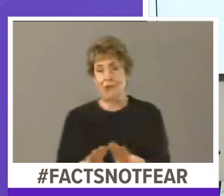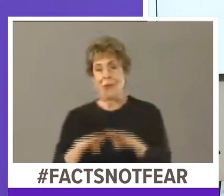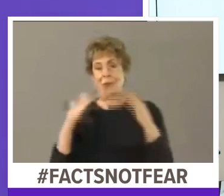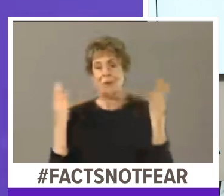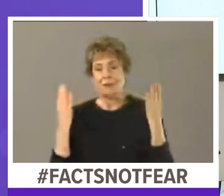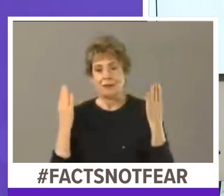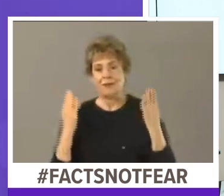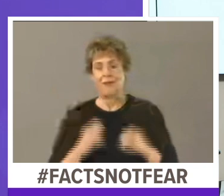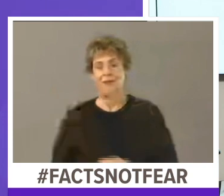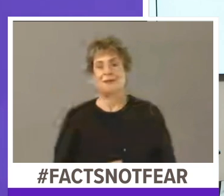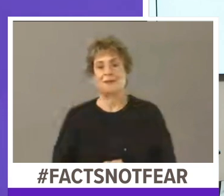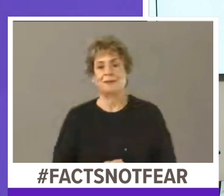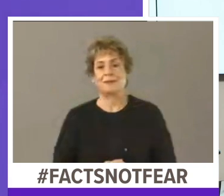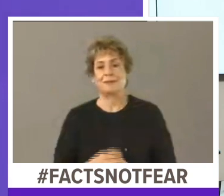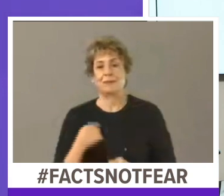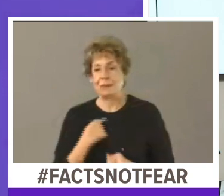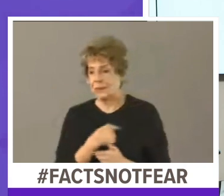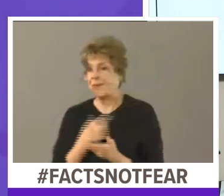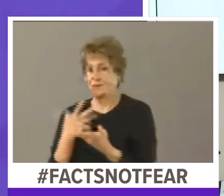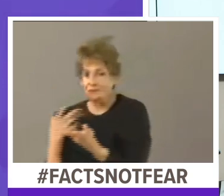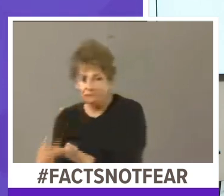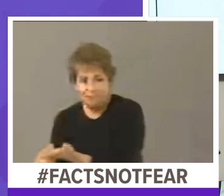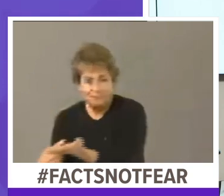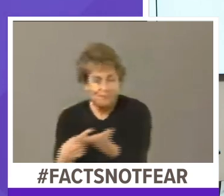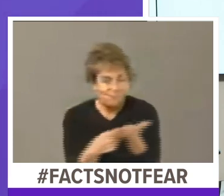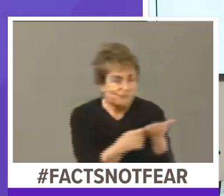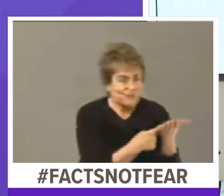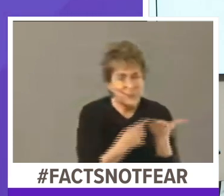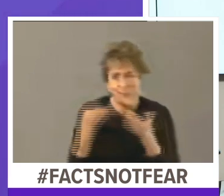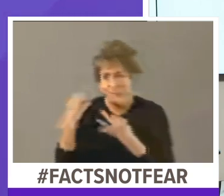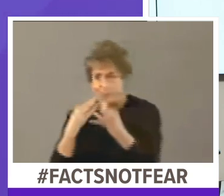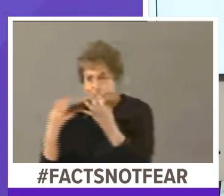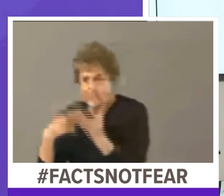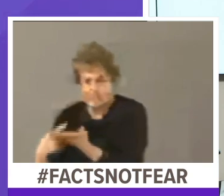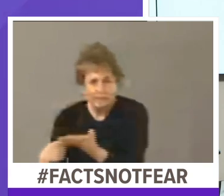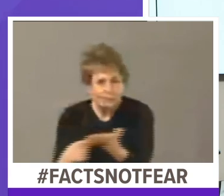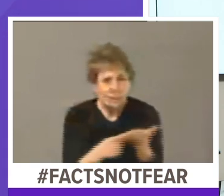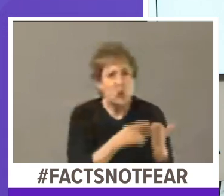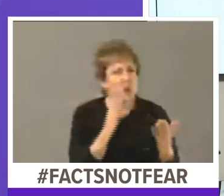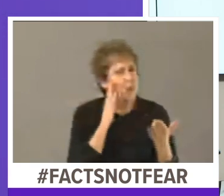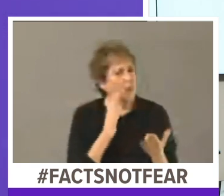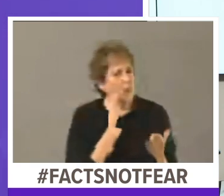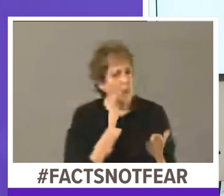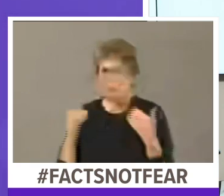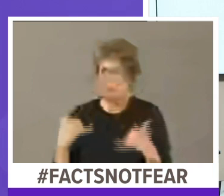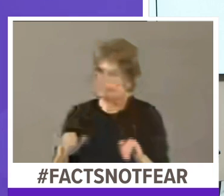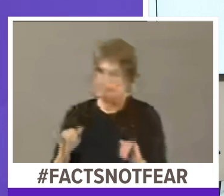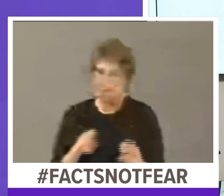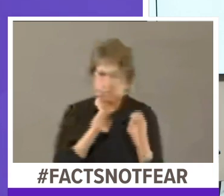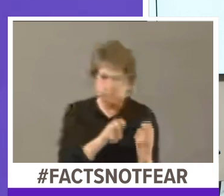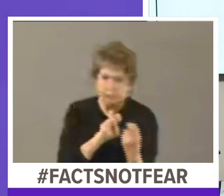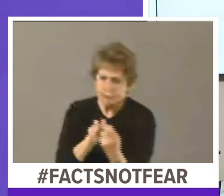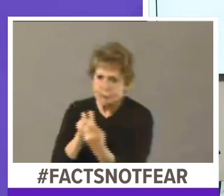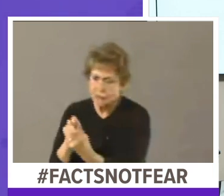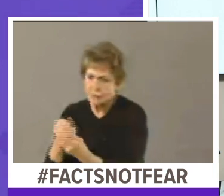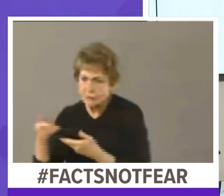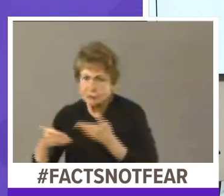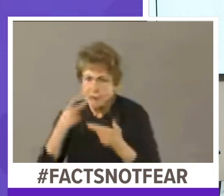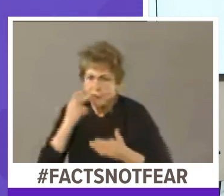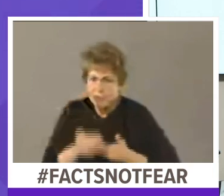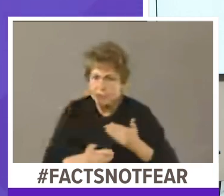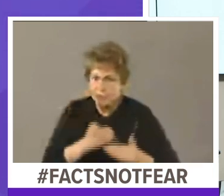public school superintendents. I'm going to be sitting down and working with Superintendent of Public Instruction,